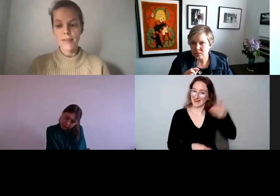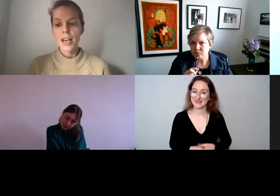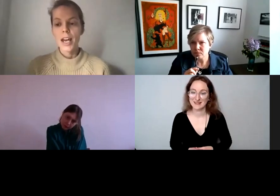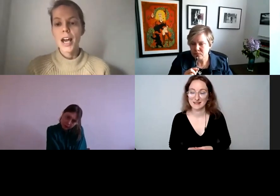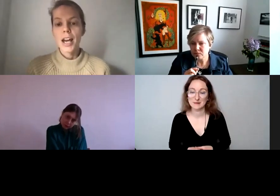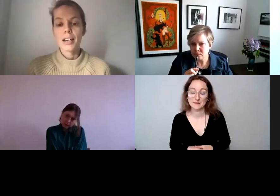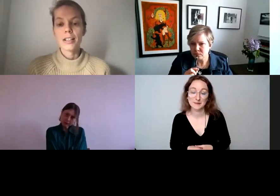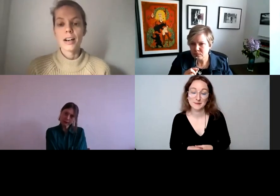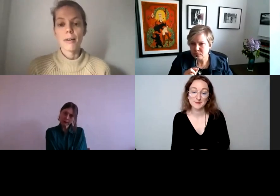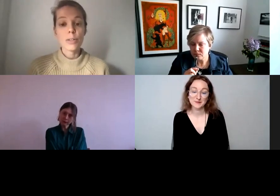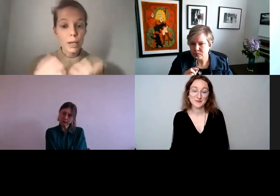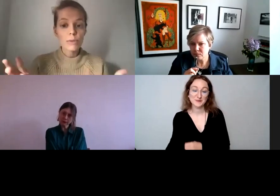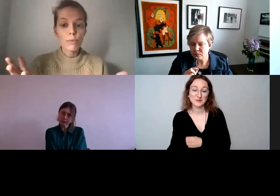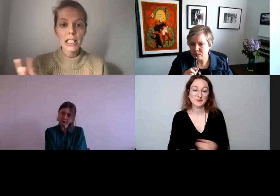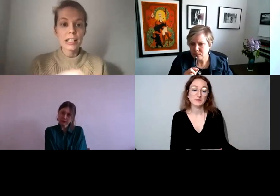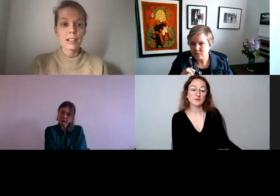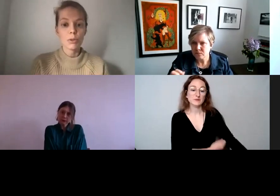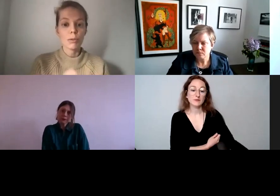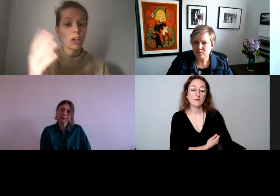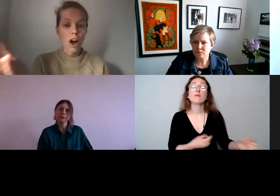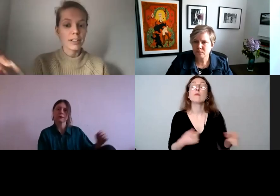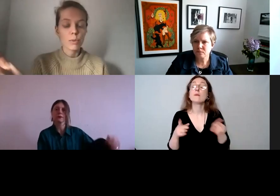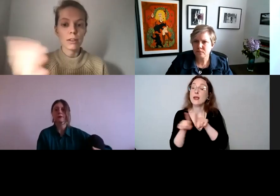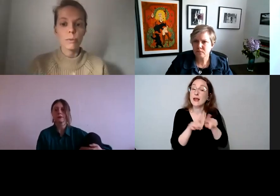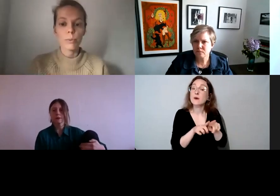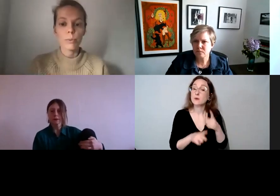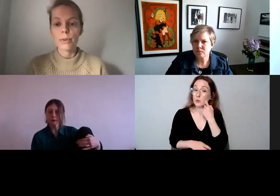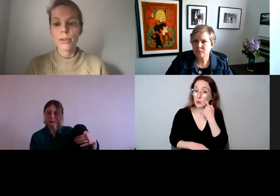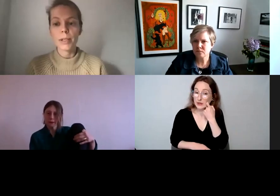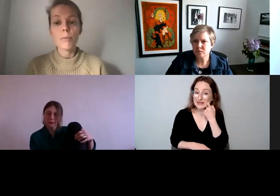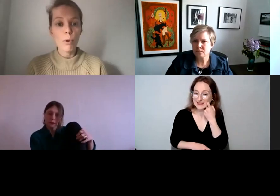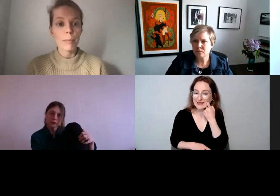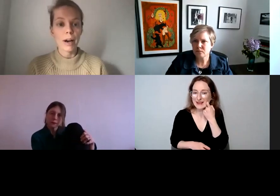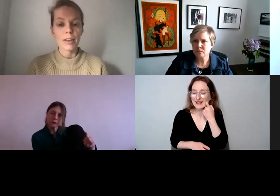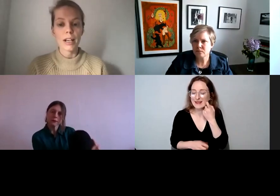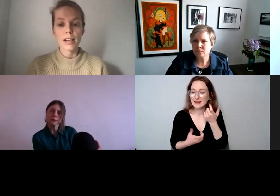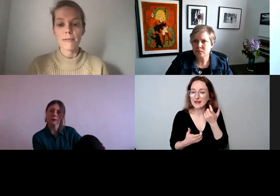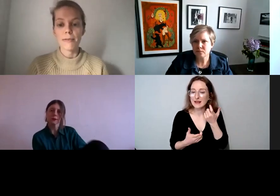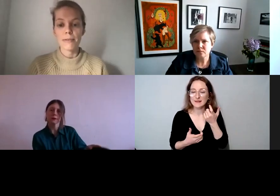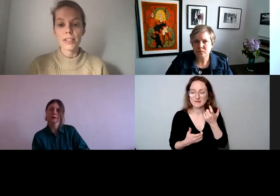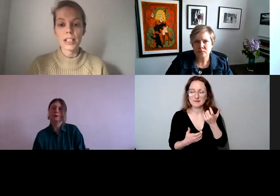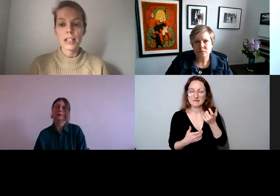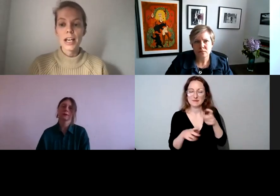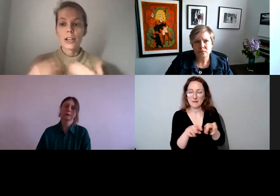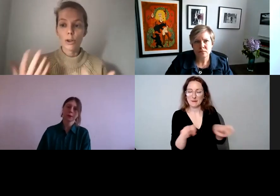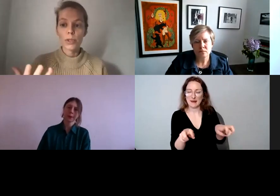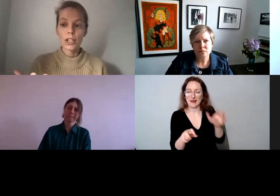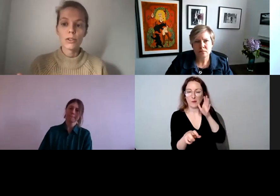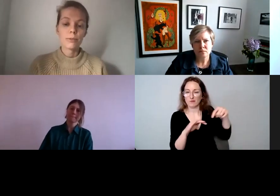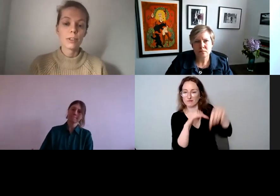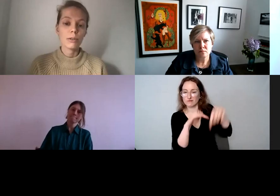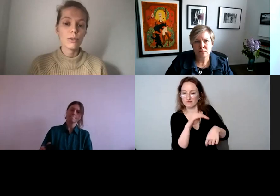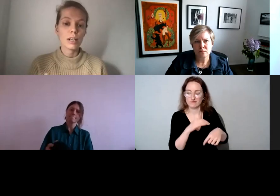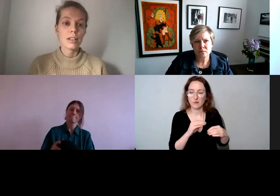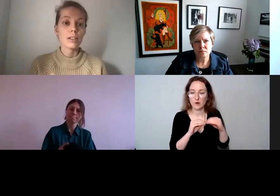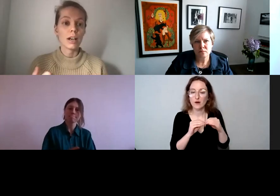space. And as well as recently, and I'm sure my colleagues will speak more about that, I've seen interpretations